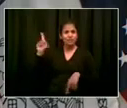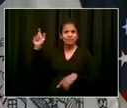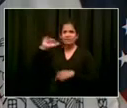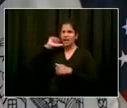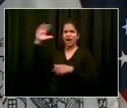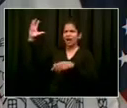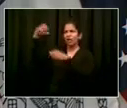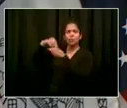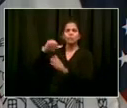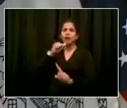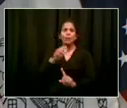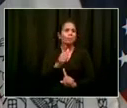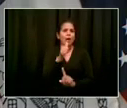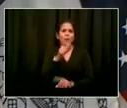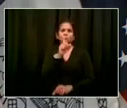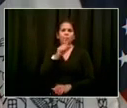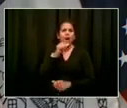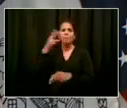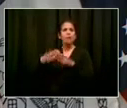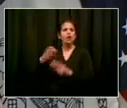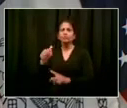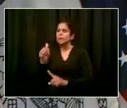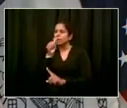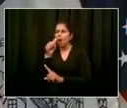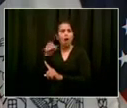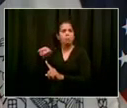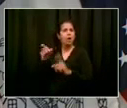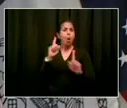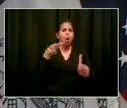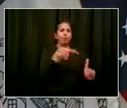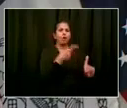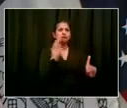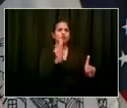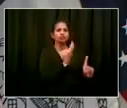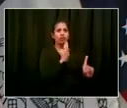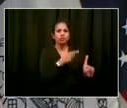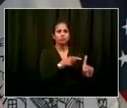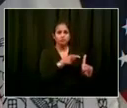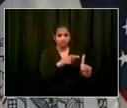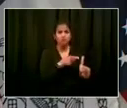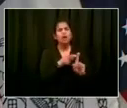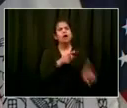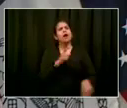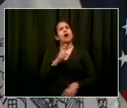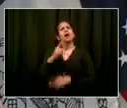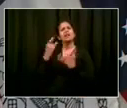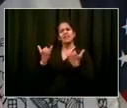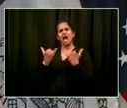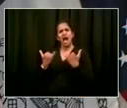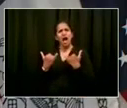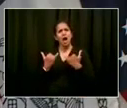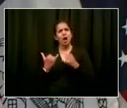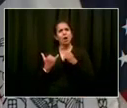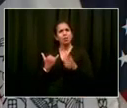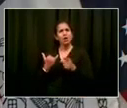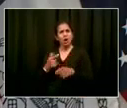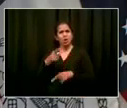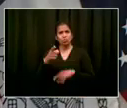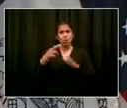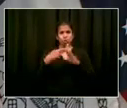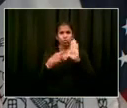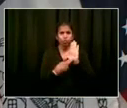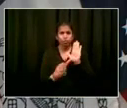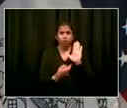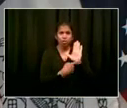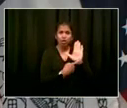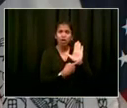serve food. So I think the question is what will happen after October 31st to, bars that can't open